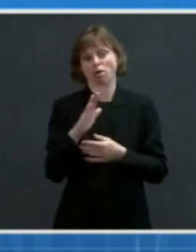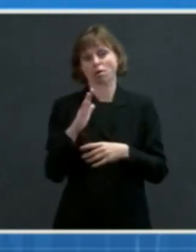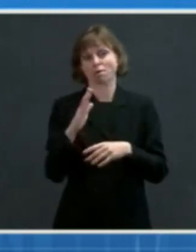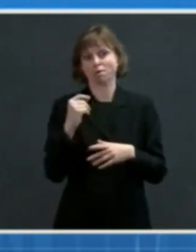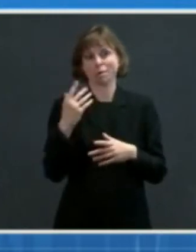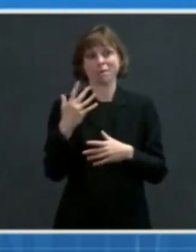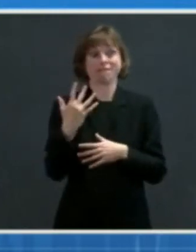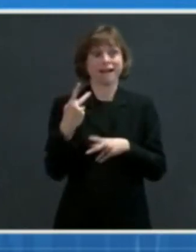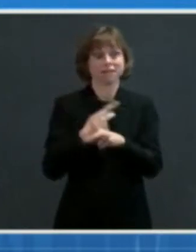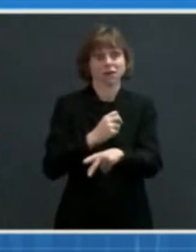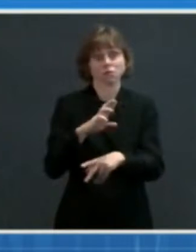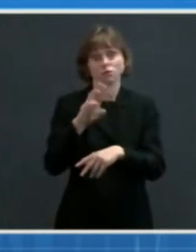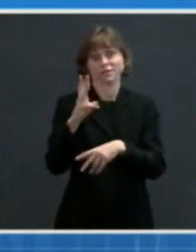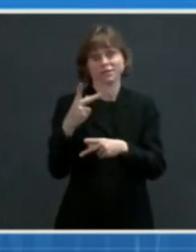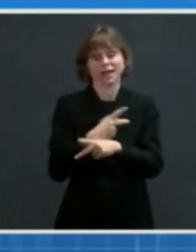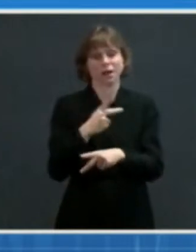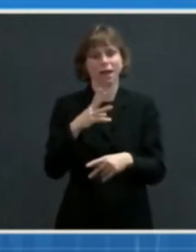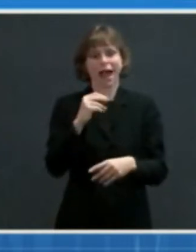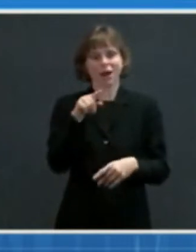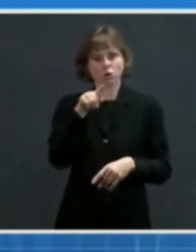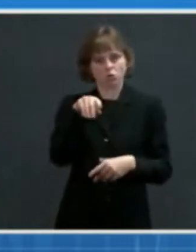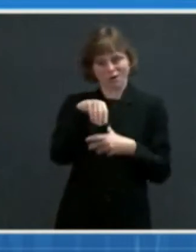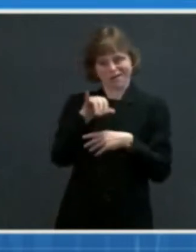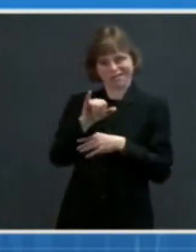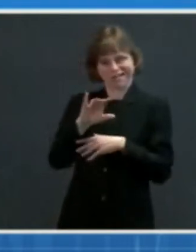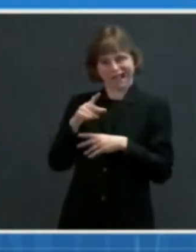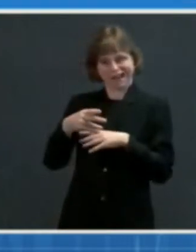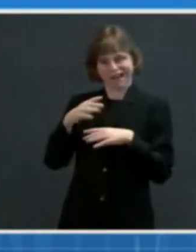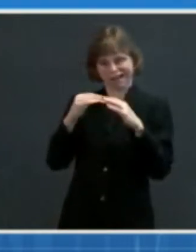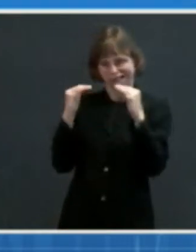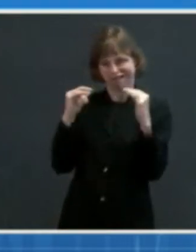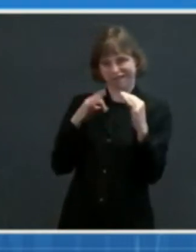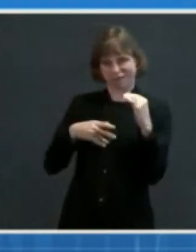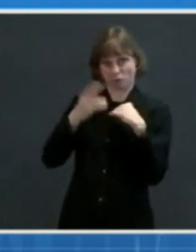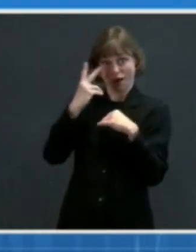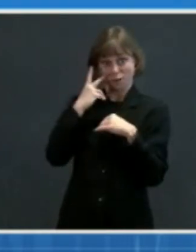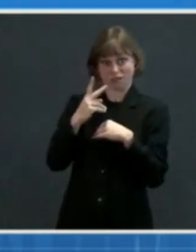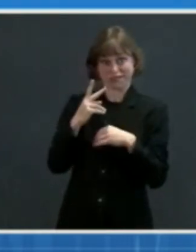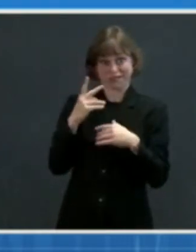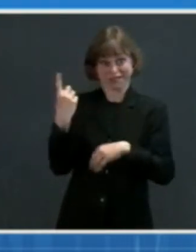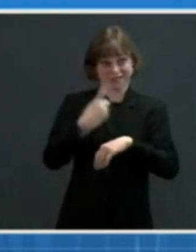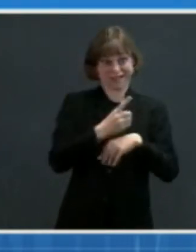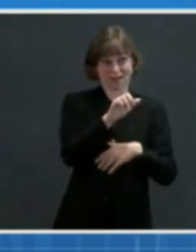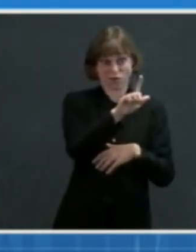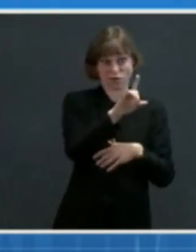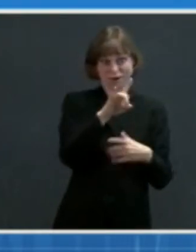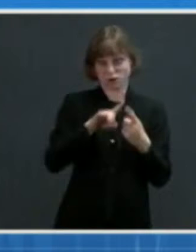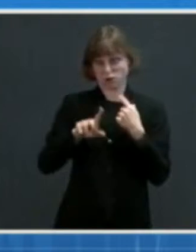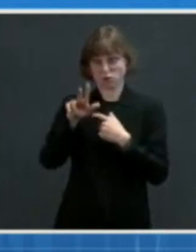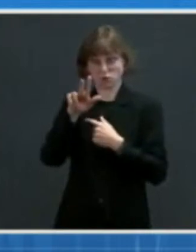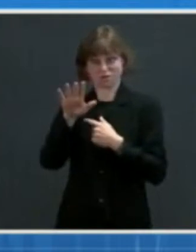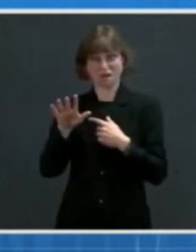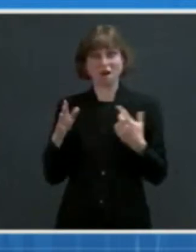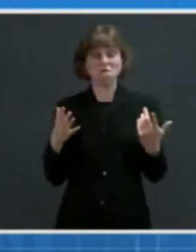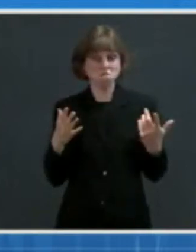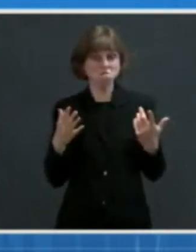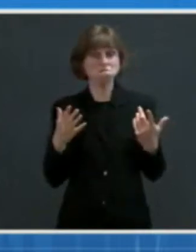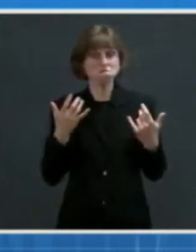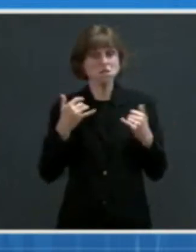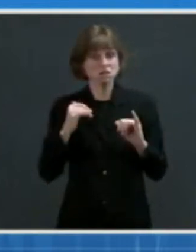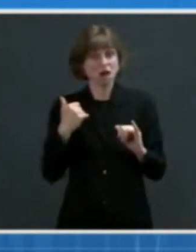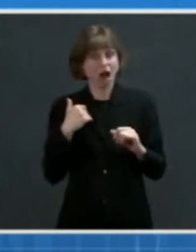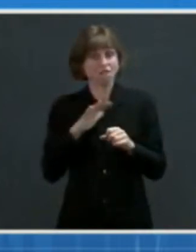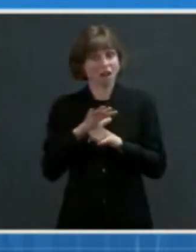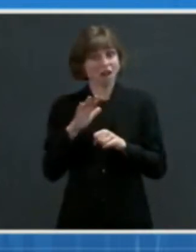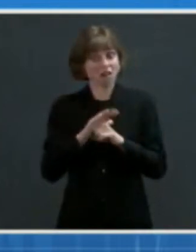of antibody that's as high as you see from day 28 through 35, you still have a considerable